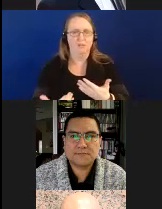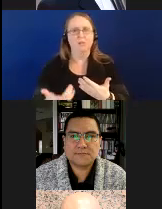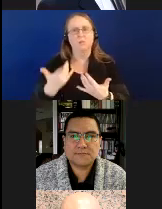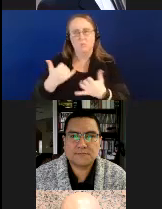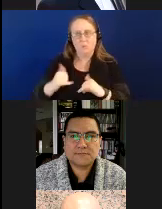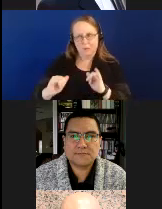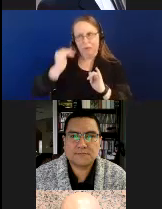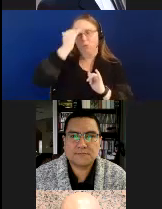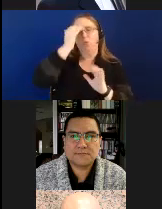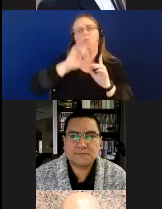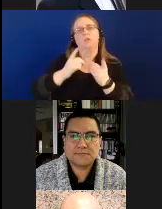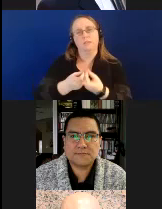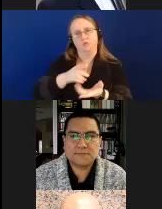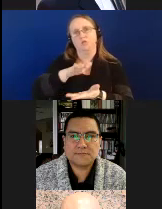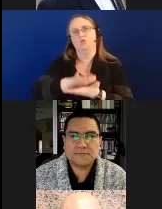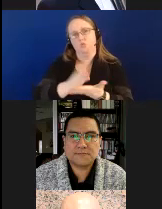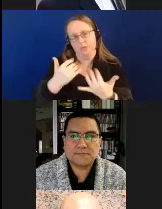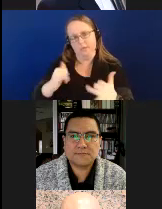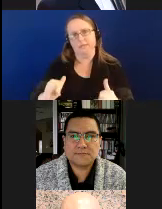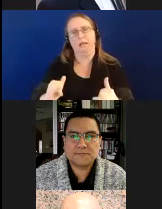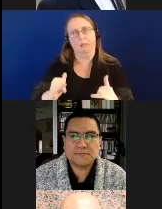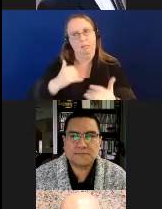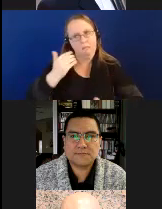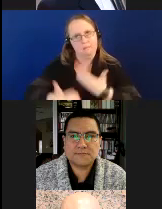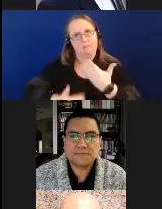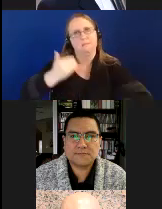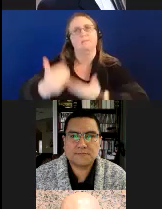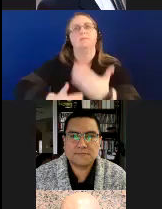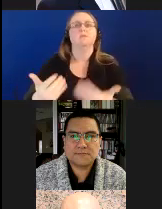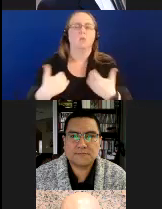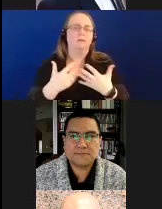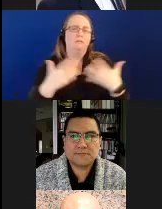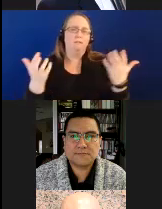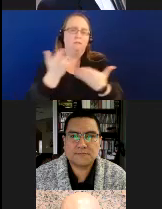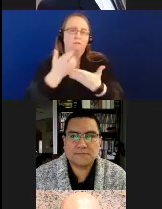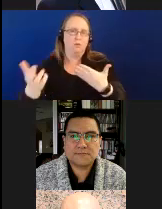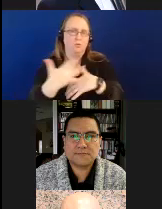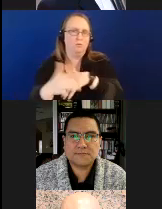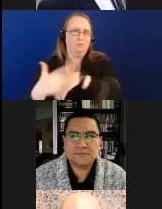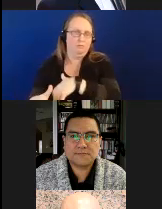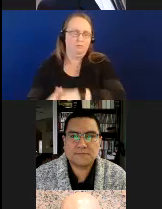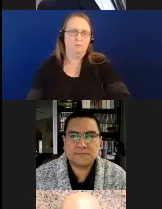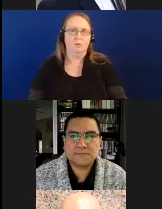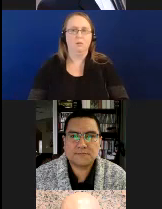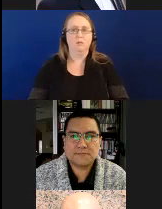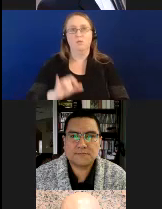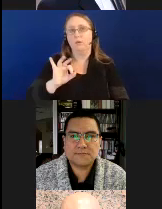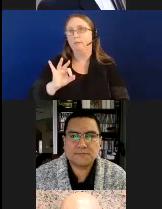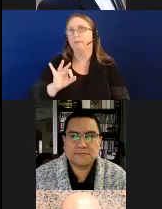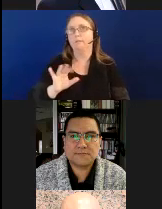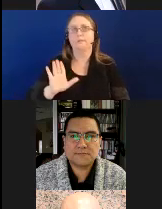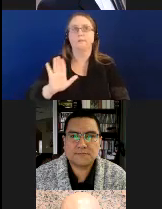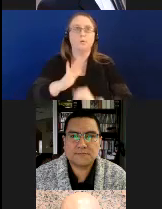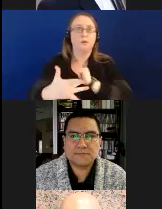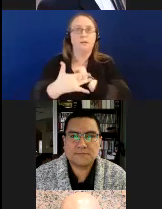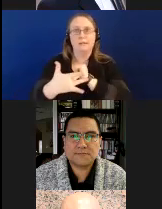there are districts out there that still have some ways to go. And so we have a lot of resources out there, which if your technology folks